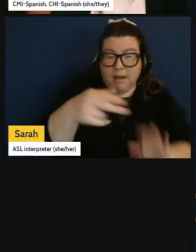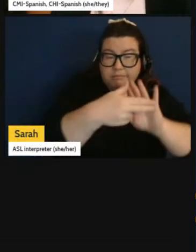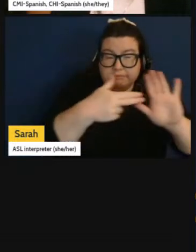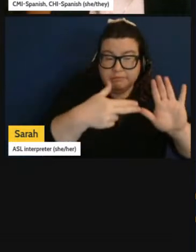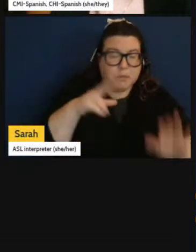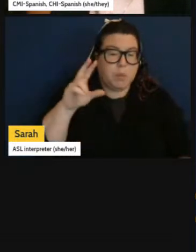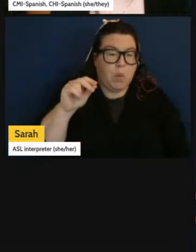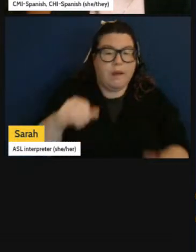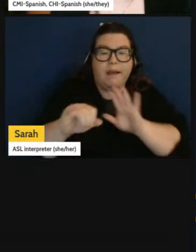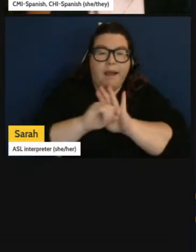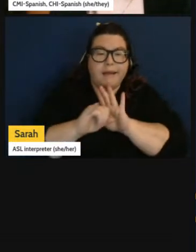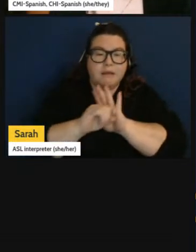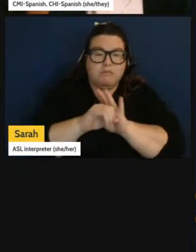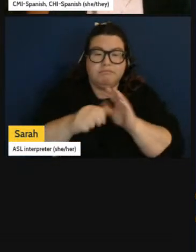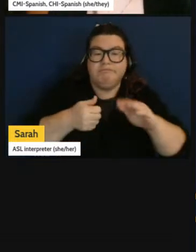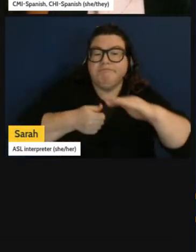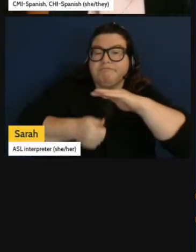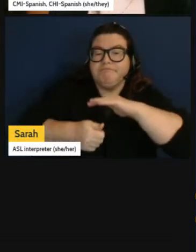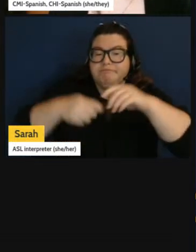identities within this category.